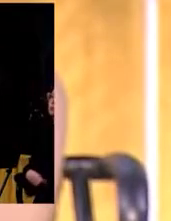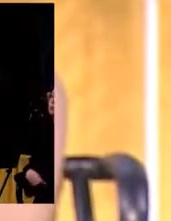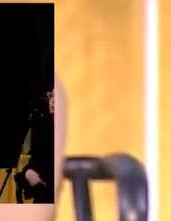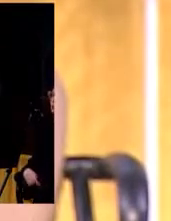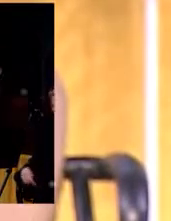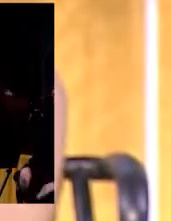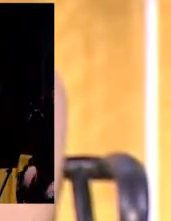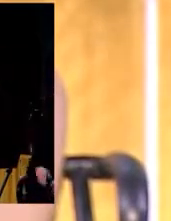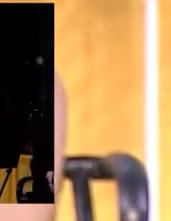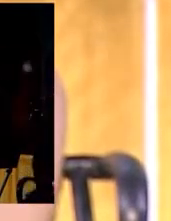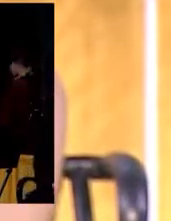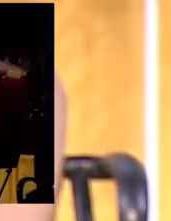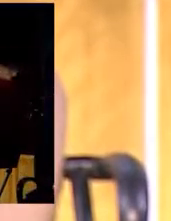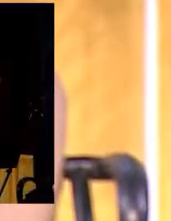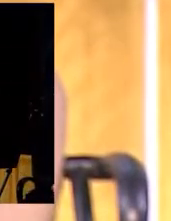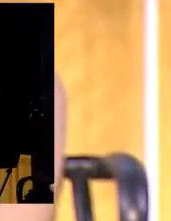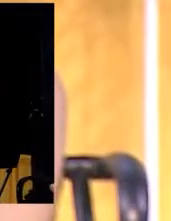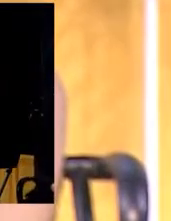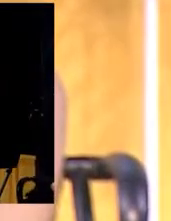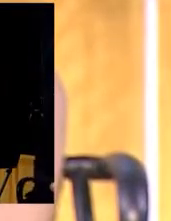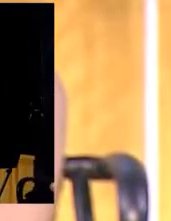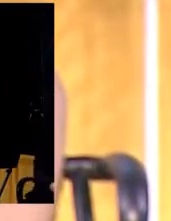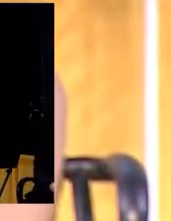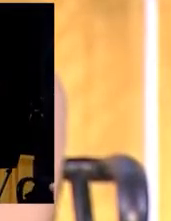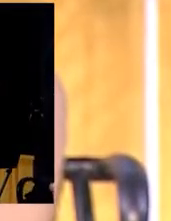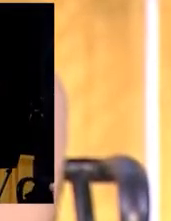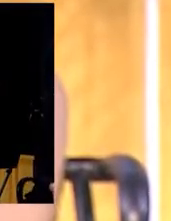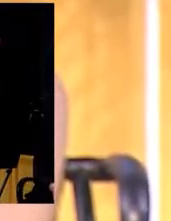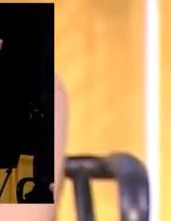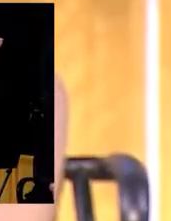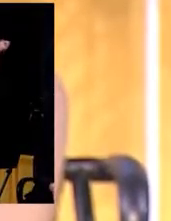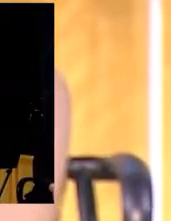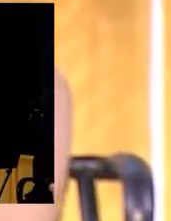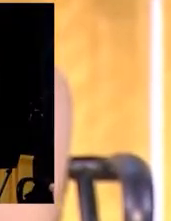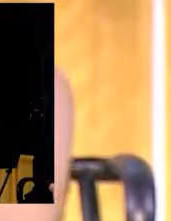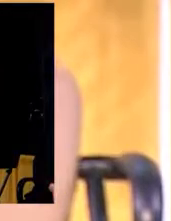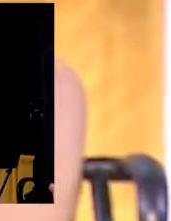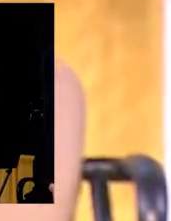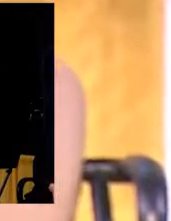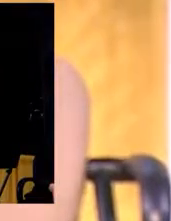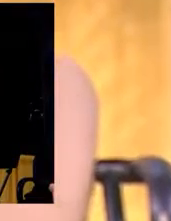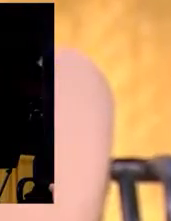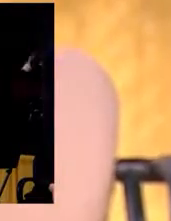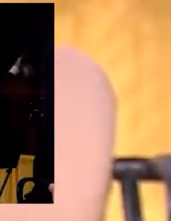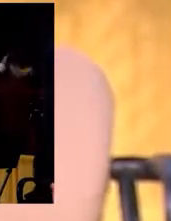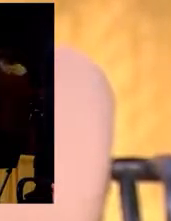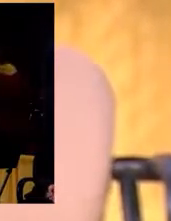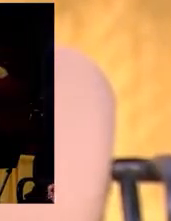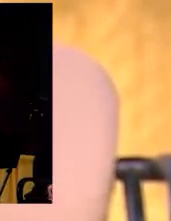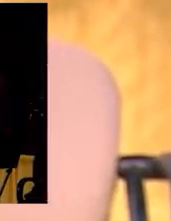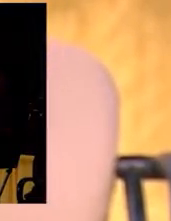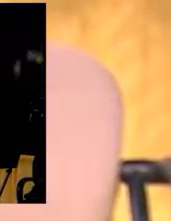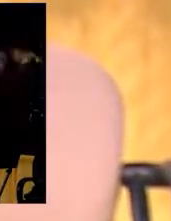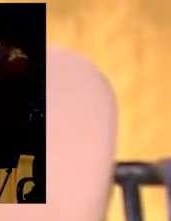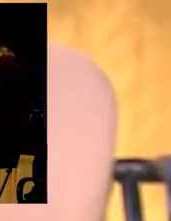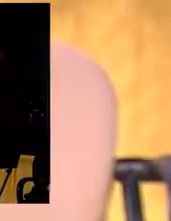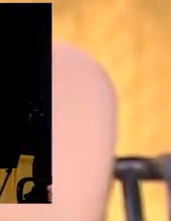to the 2019 commencement ceremonies for our 8th graduating class of Judge Ronald N.